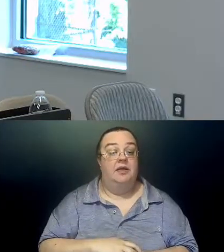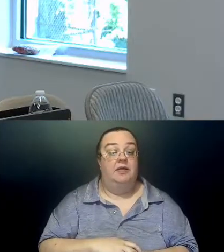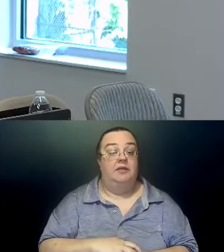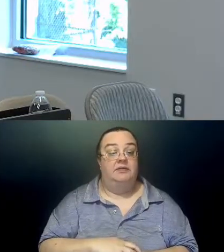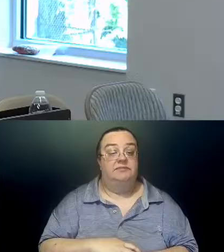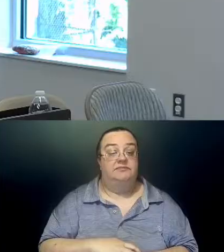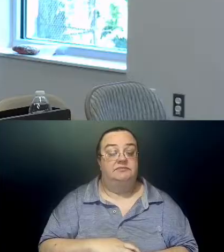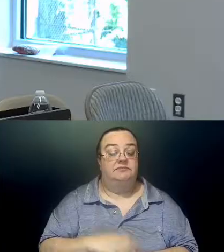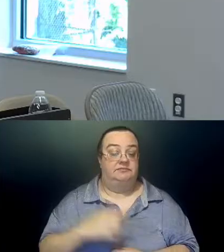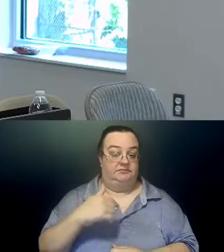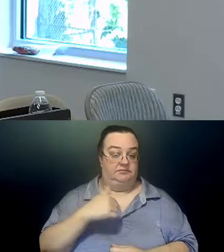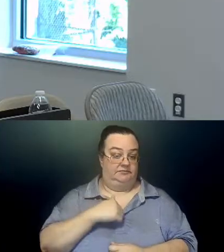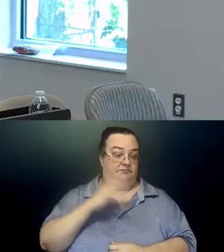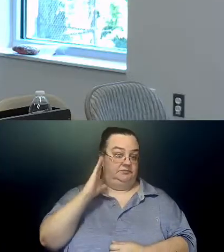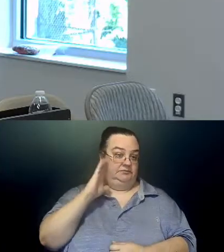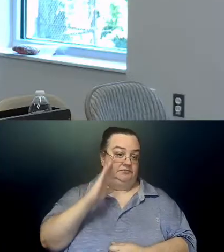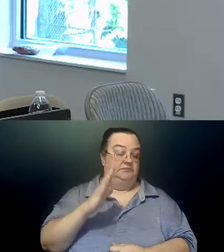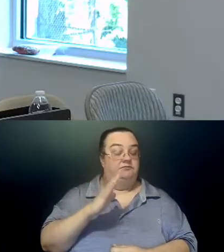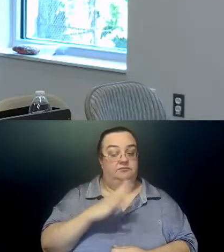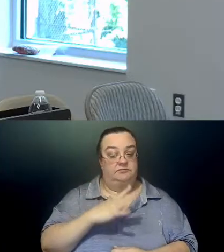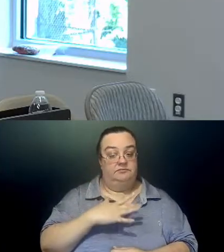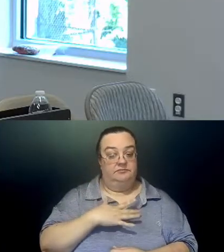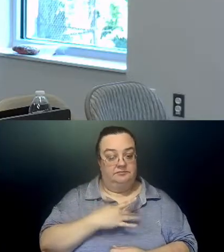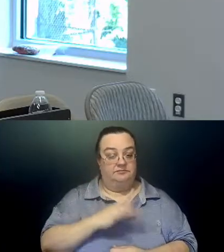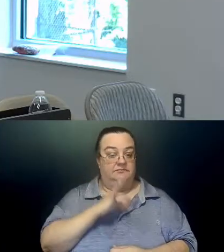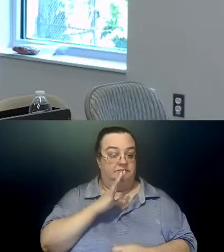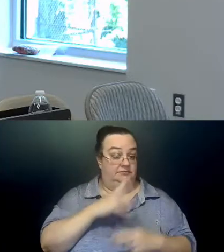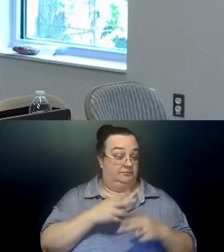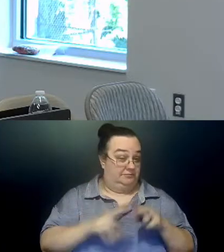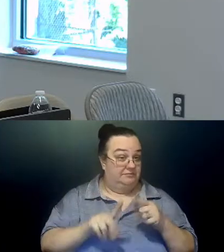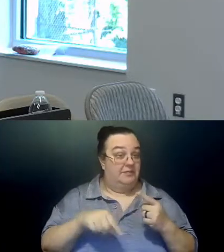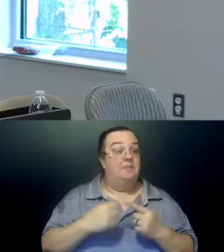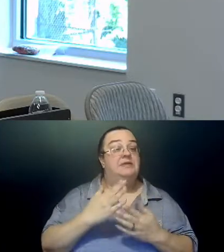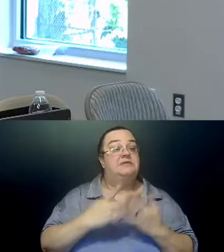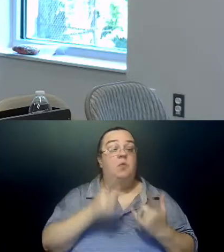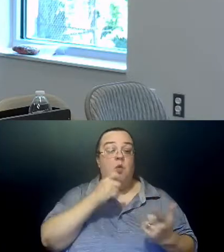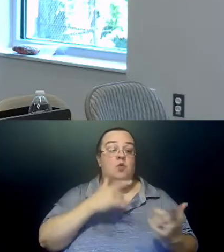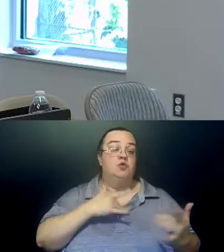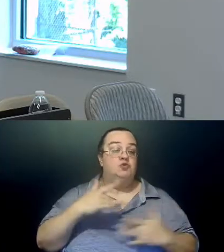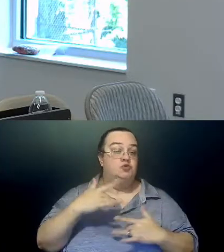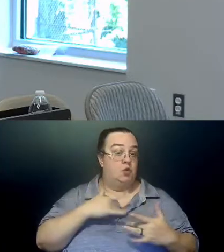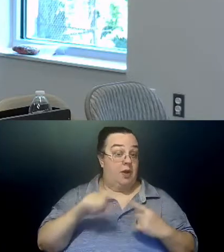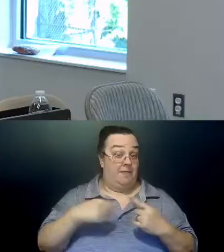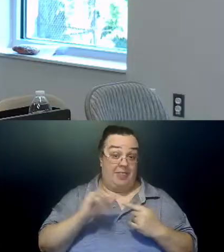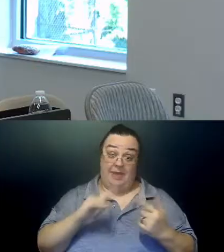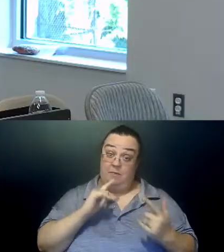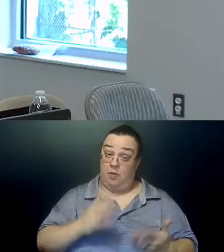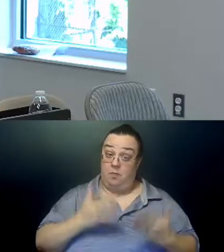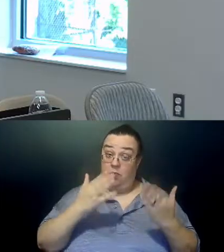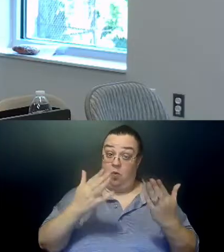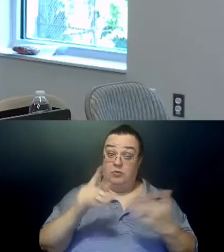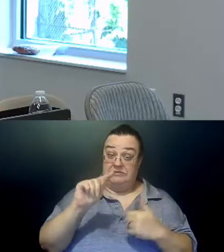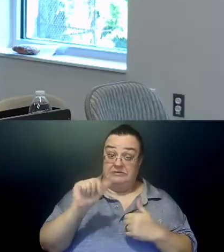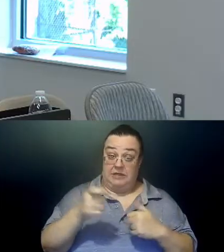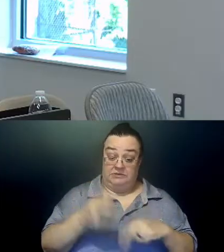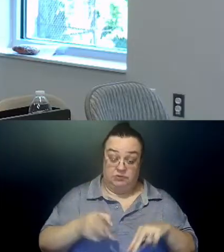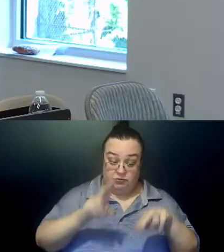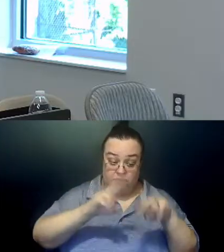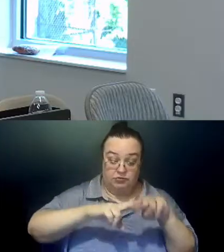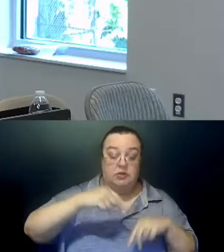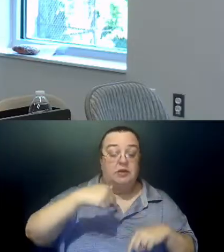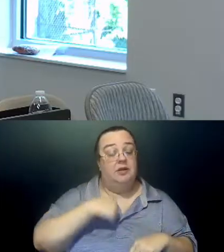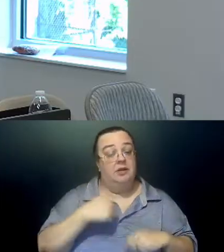I would like to speak briefly as someone who is concerned about the proposed tax increase. I have a